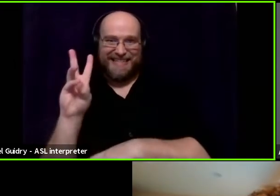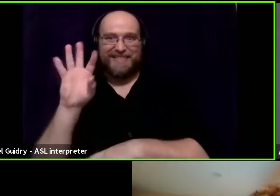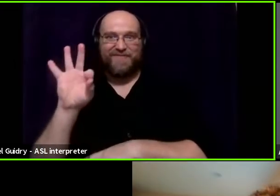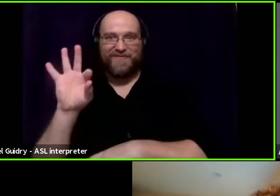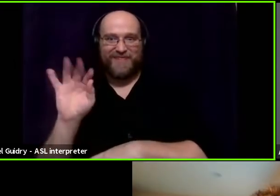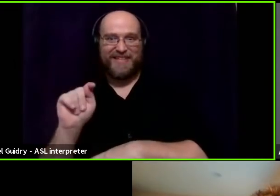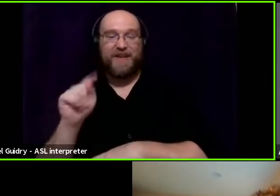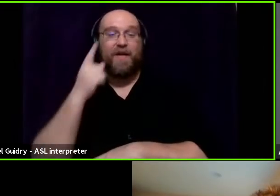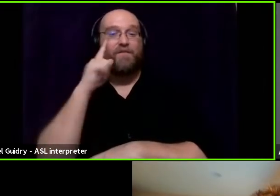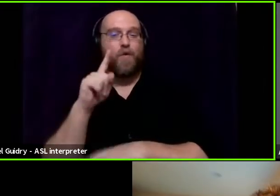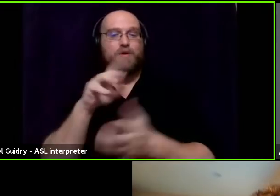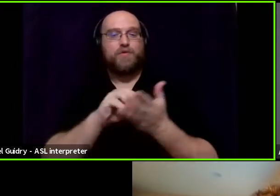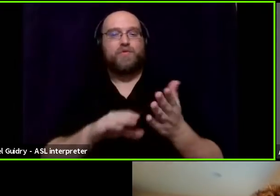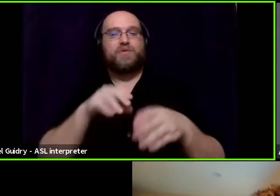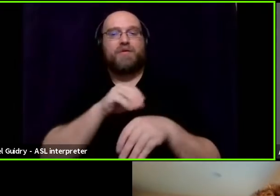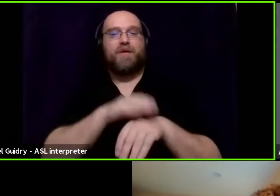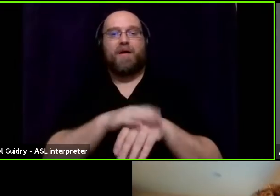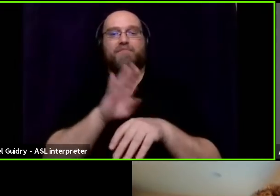make general